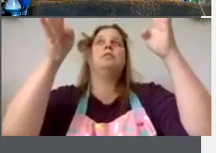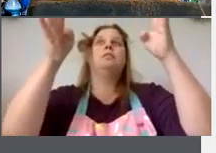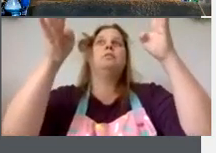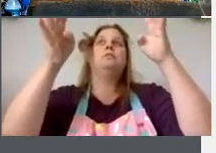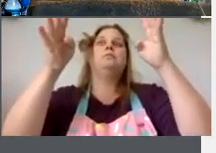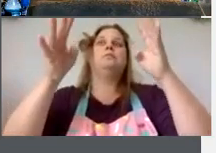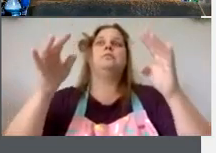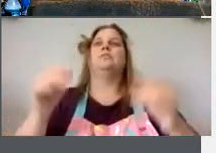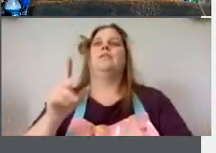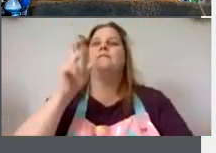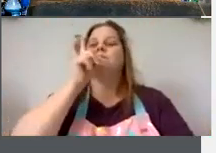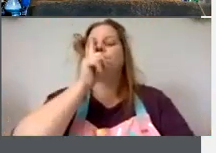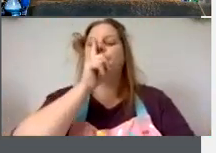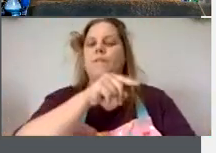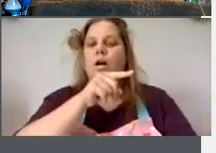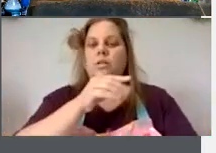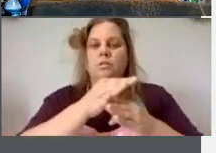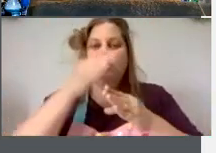a false conclusion.